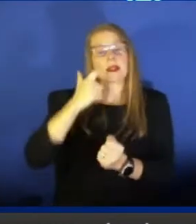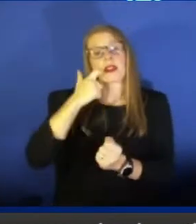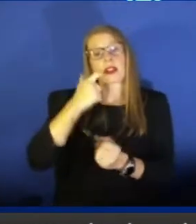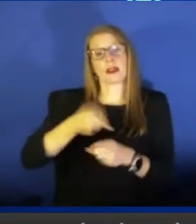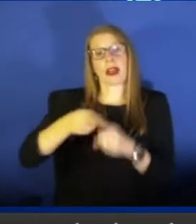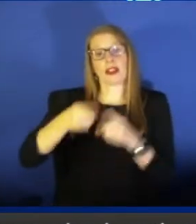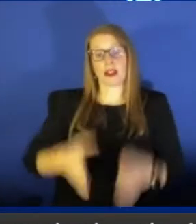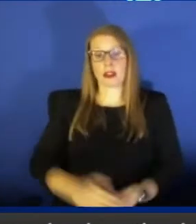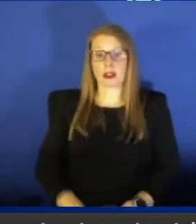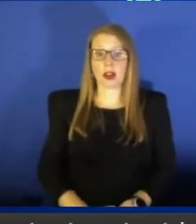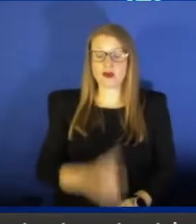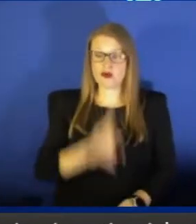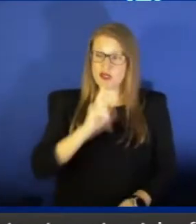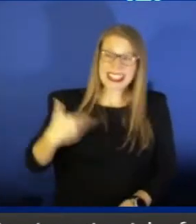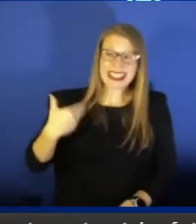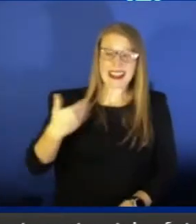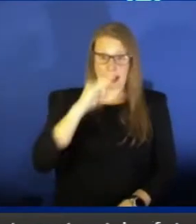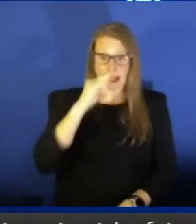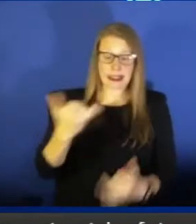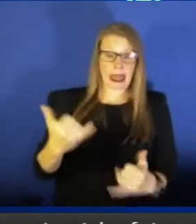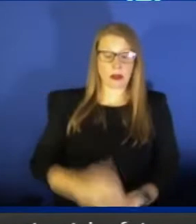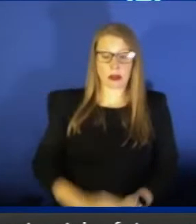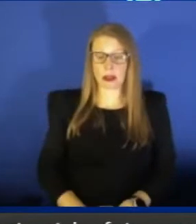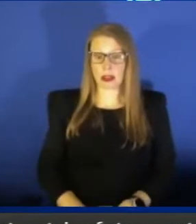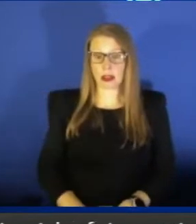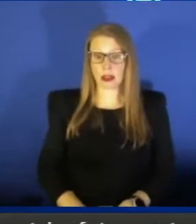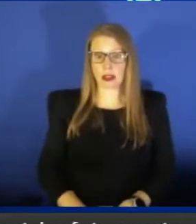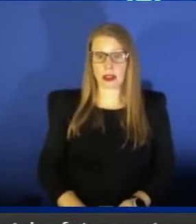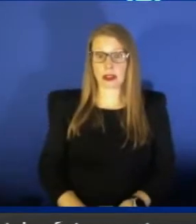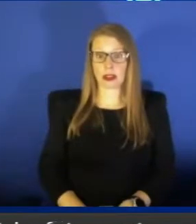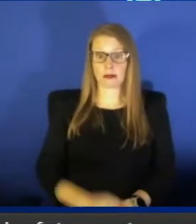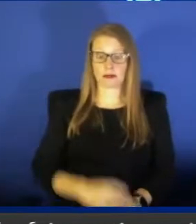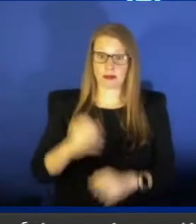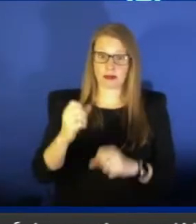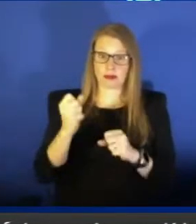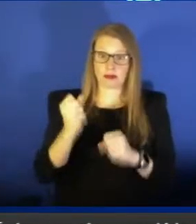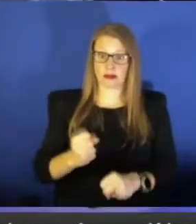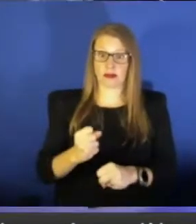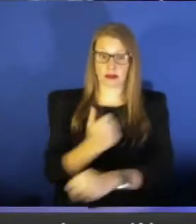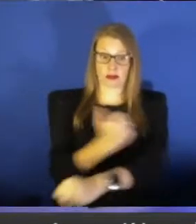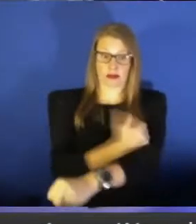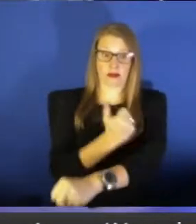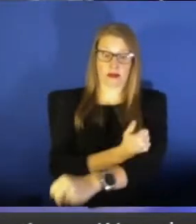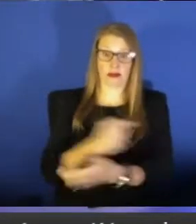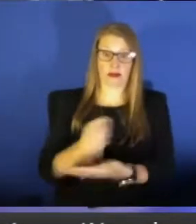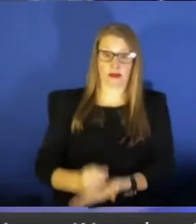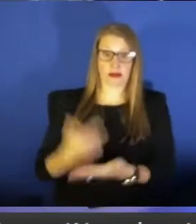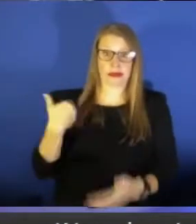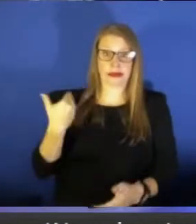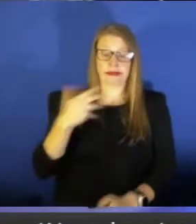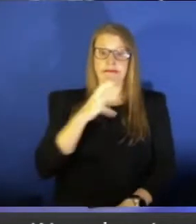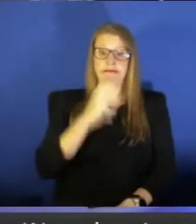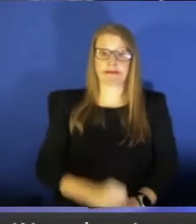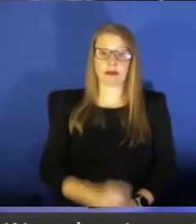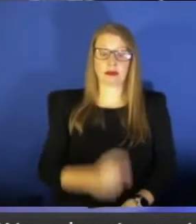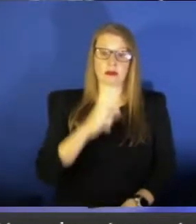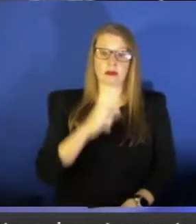you're going to wear a seatbelt, because that keeps you alive. Right now, no fault of the kids, there are a bunch of drugs being handed out. Their